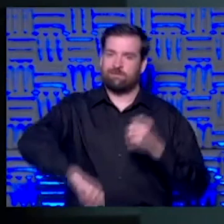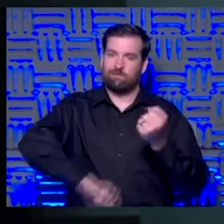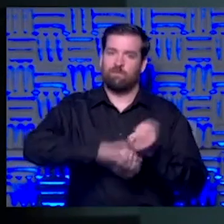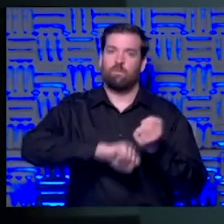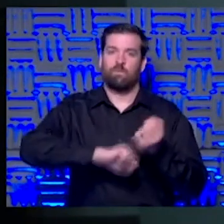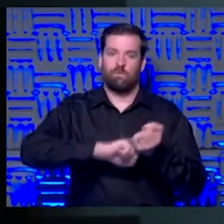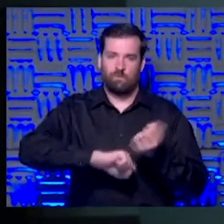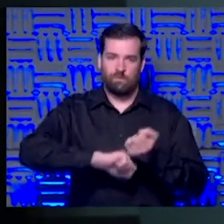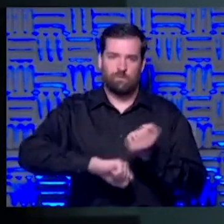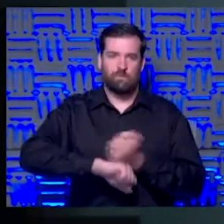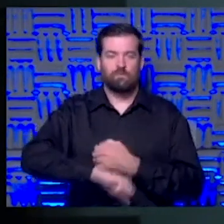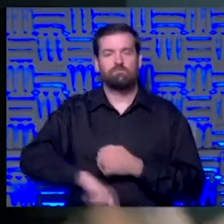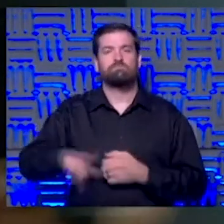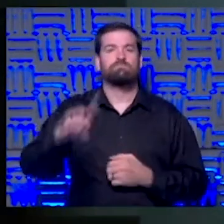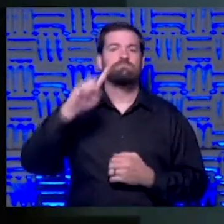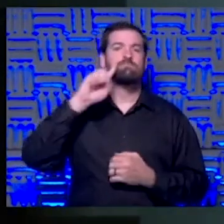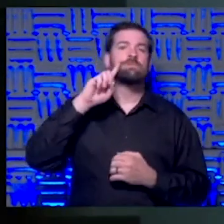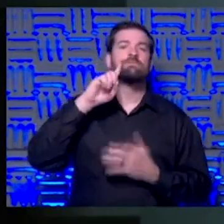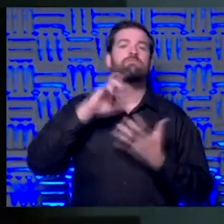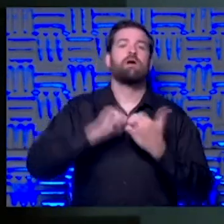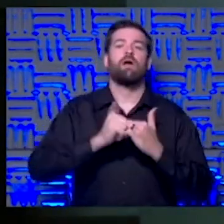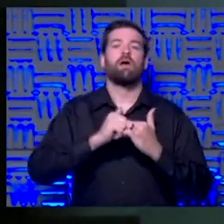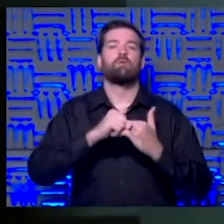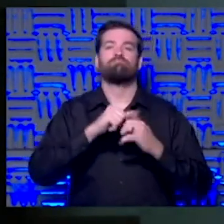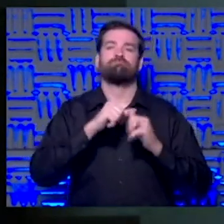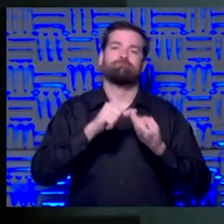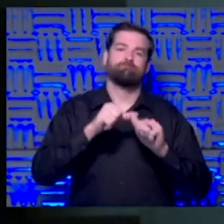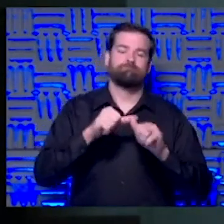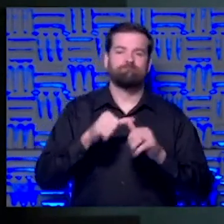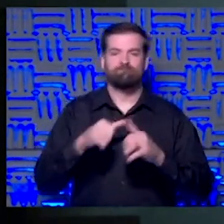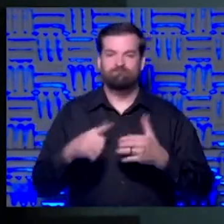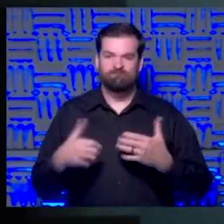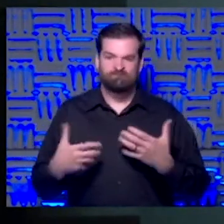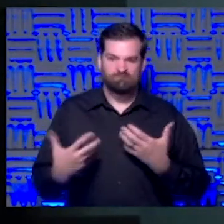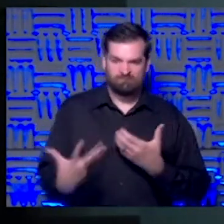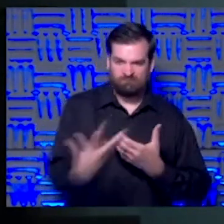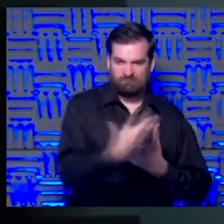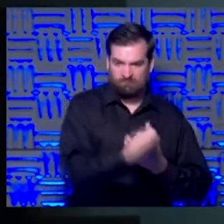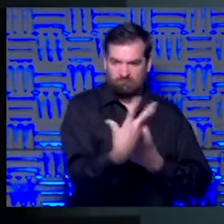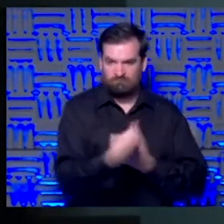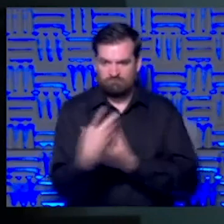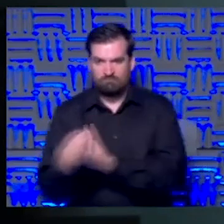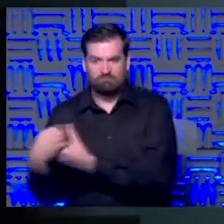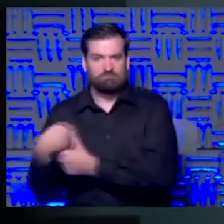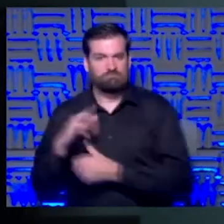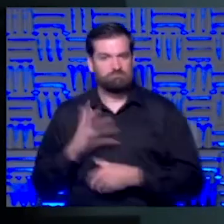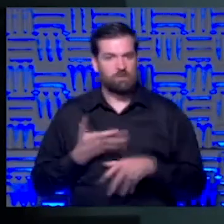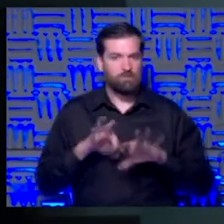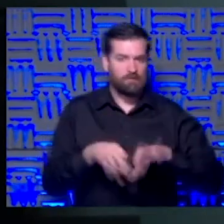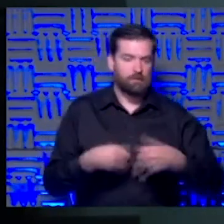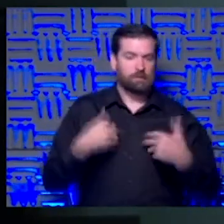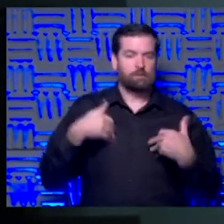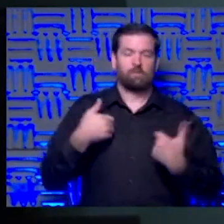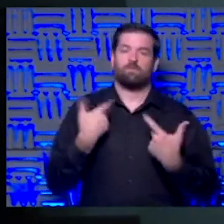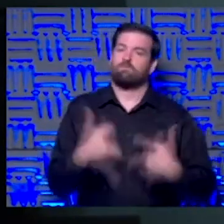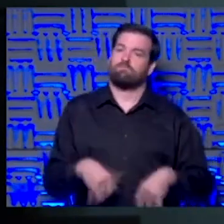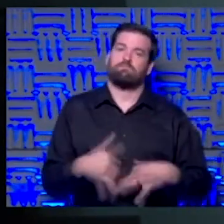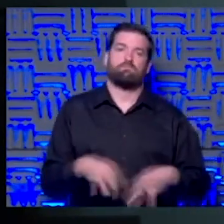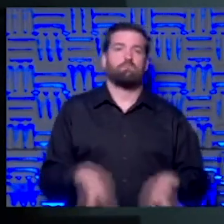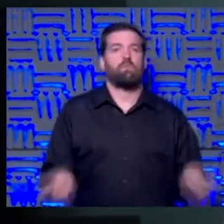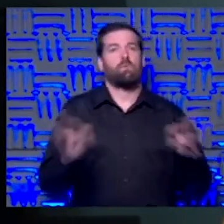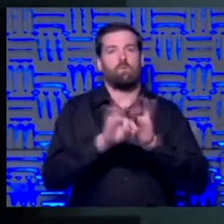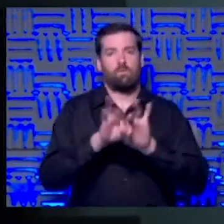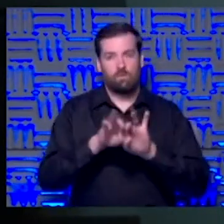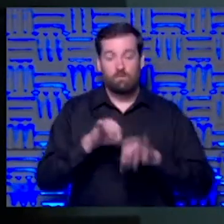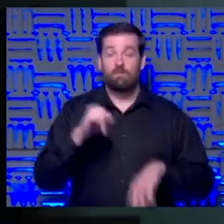And so just thinking of what we can do to continue to wrap our arms in ways that are integrated around our youth and our families is key. And so if